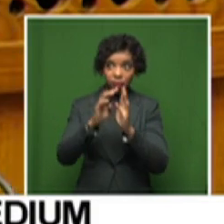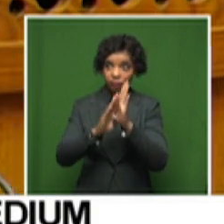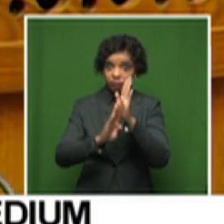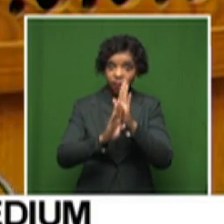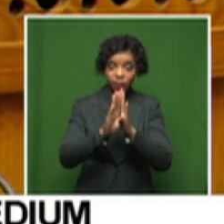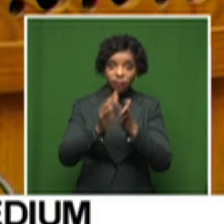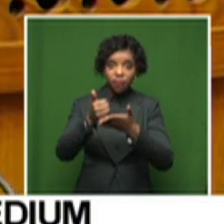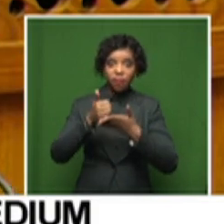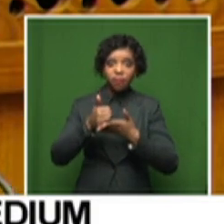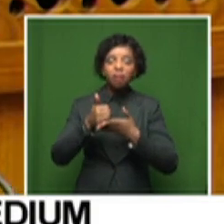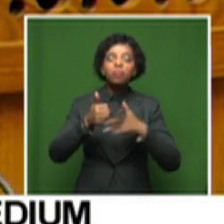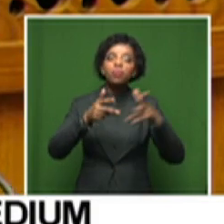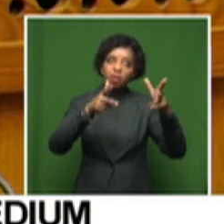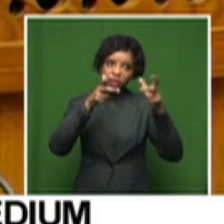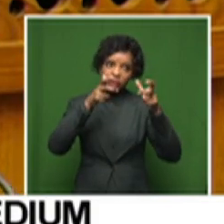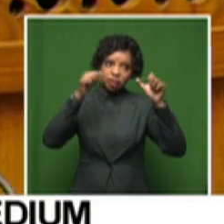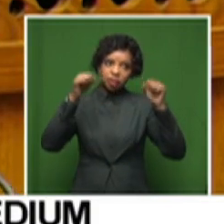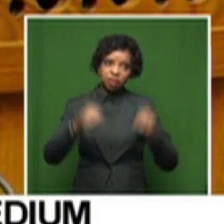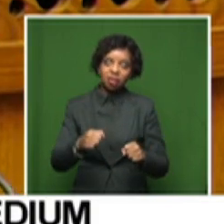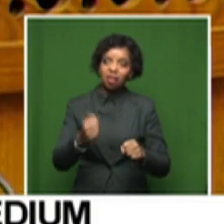unproductive ones.